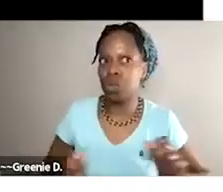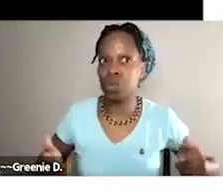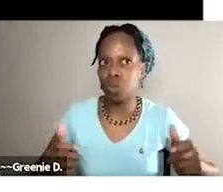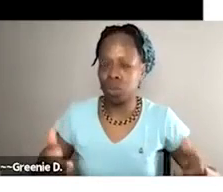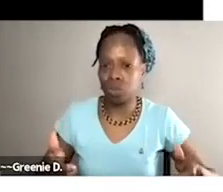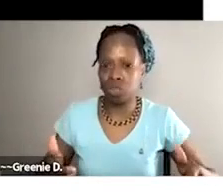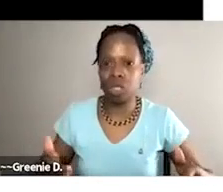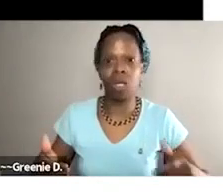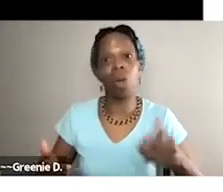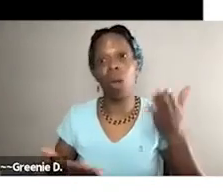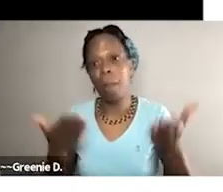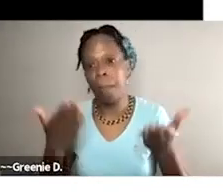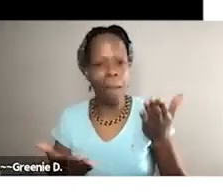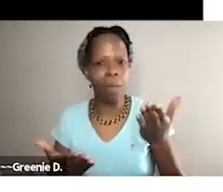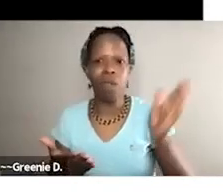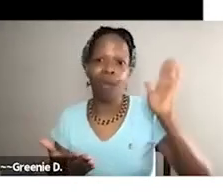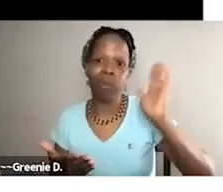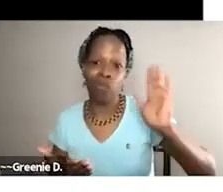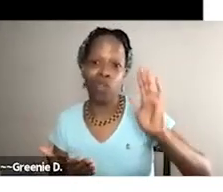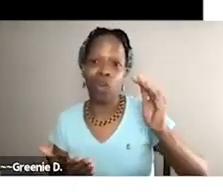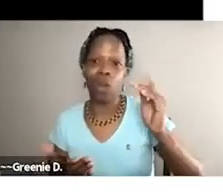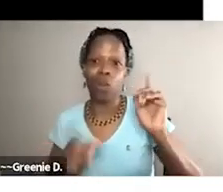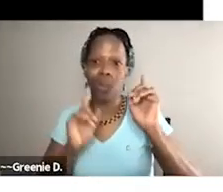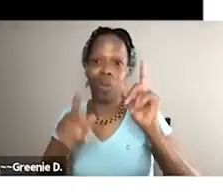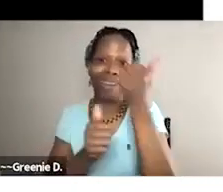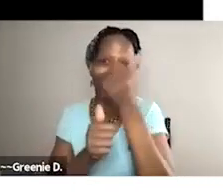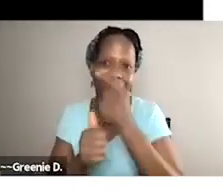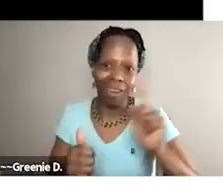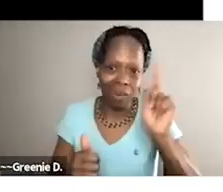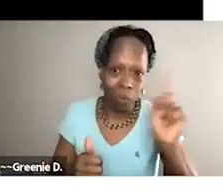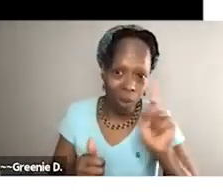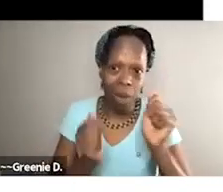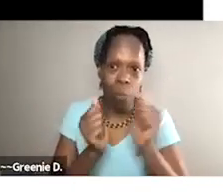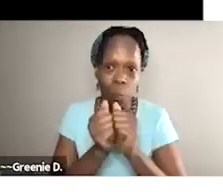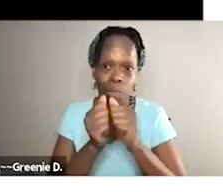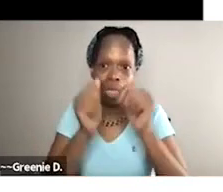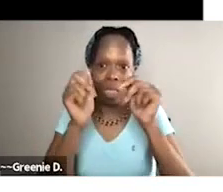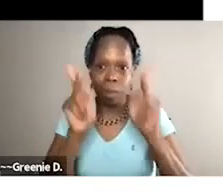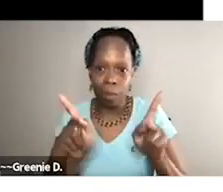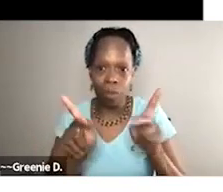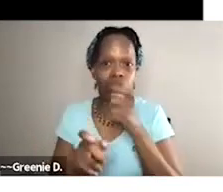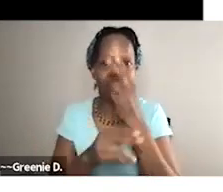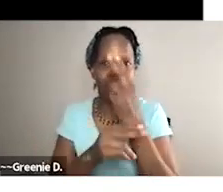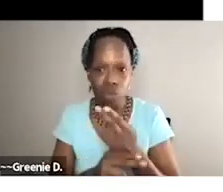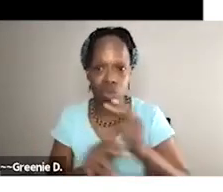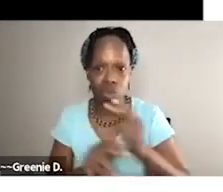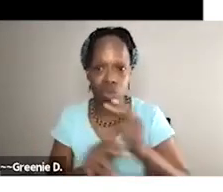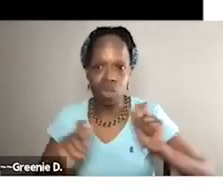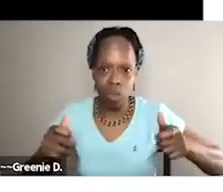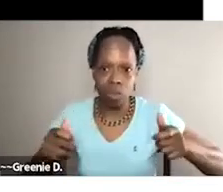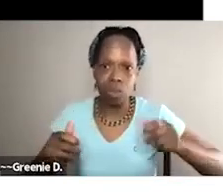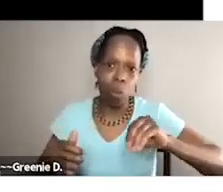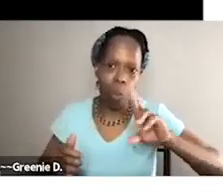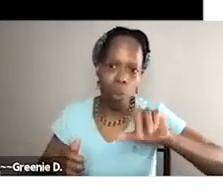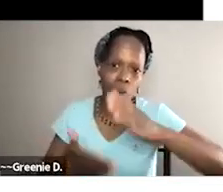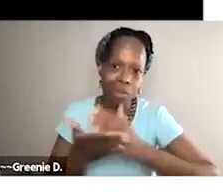been literally anywhere with someone in a wheelchair or someone who uses some other sort of mobility aid,